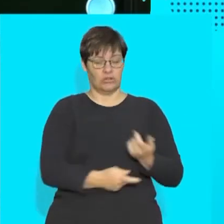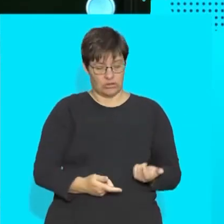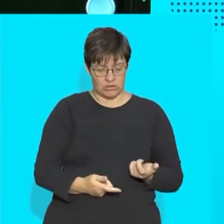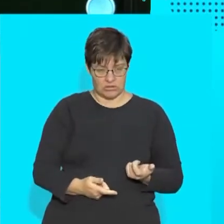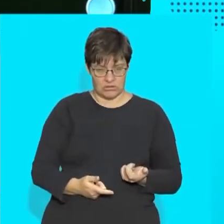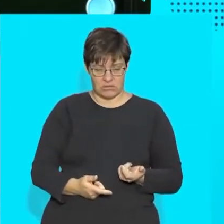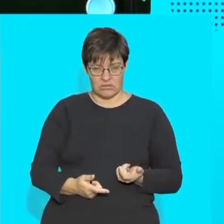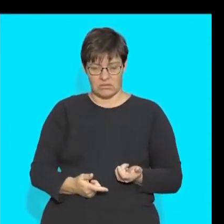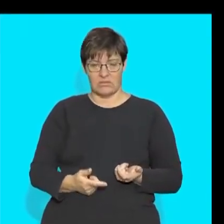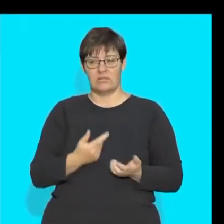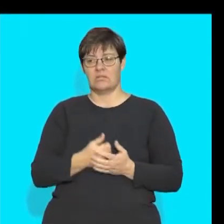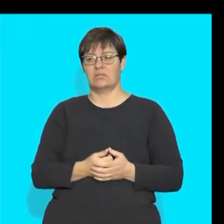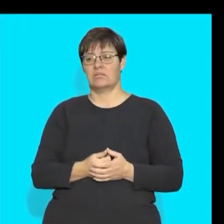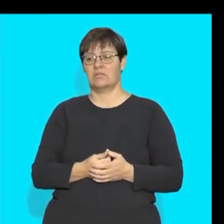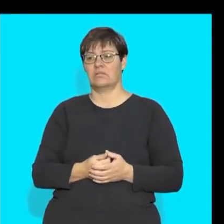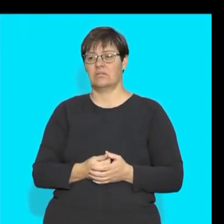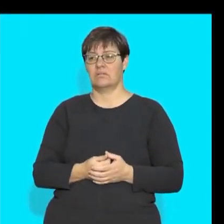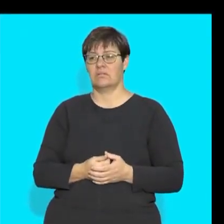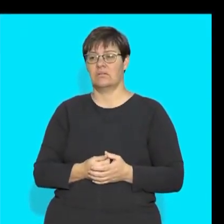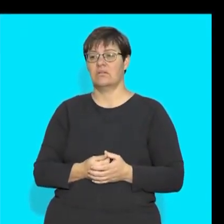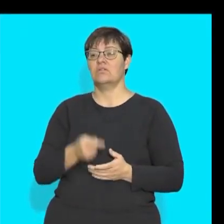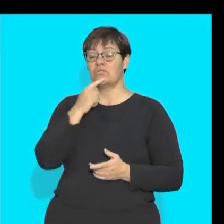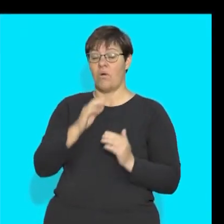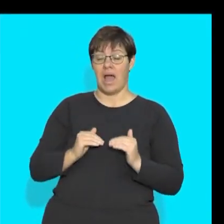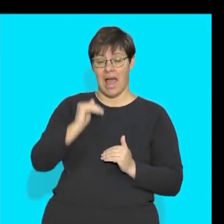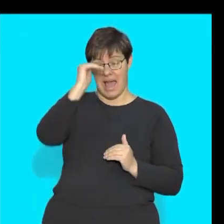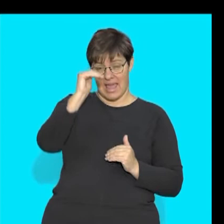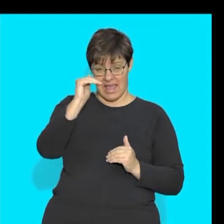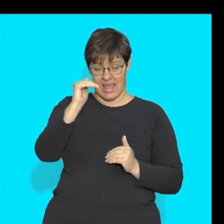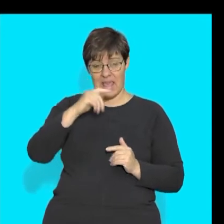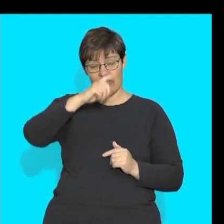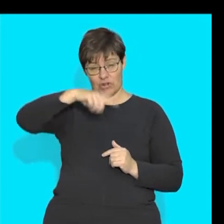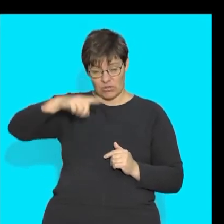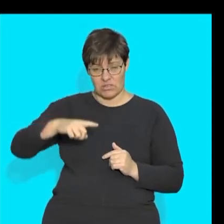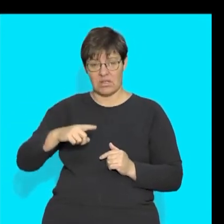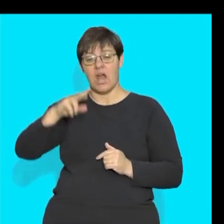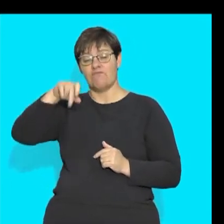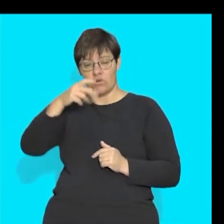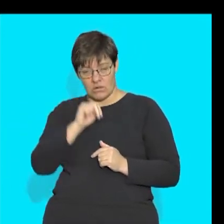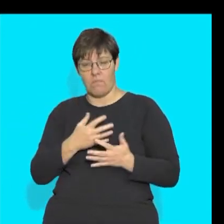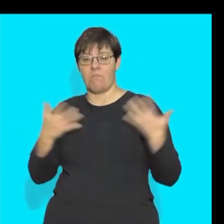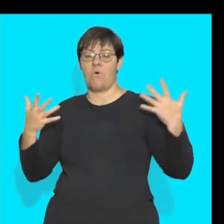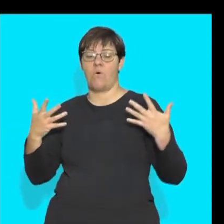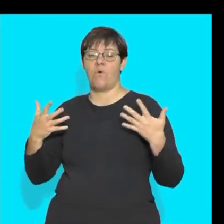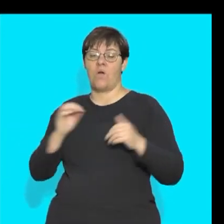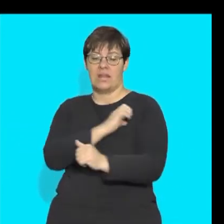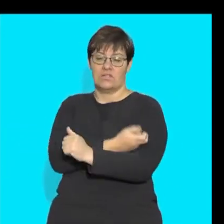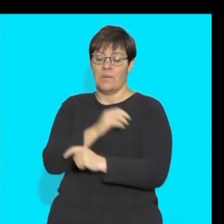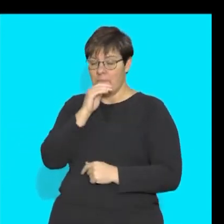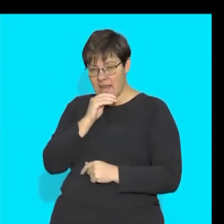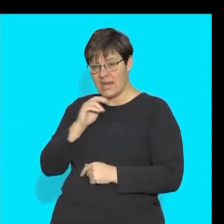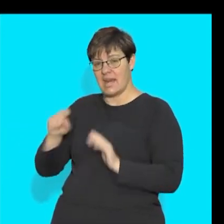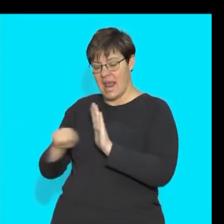being electrons. High frequency, photons have more energy, so the electrons have more